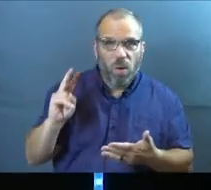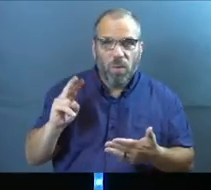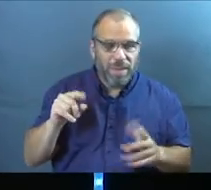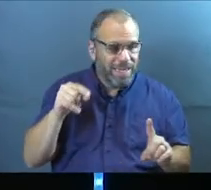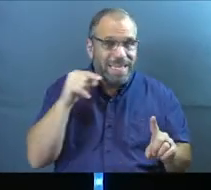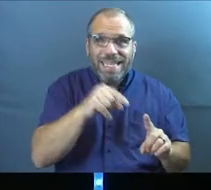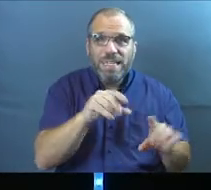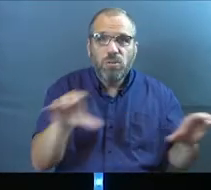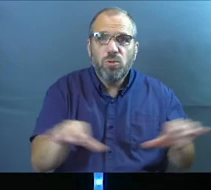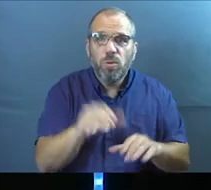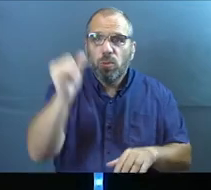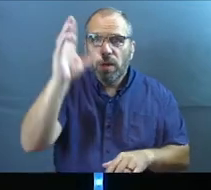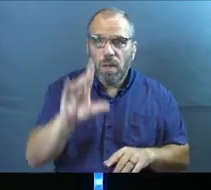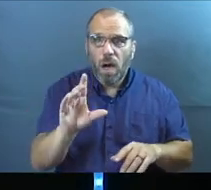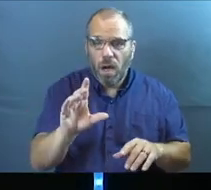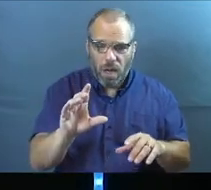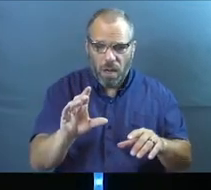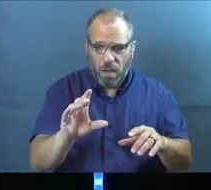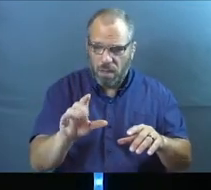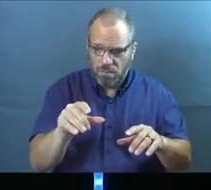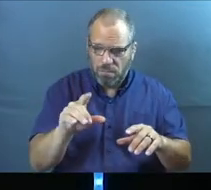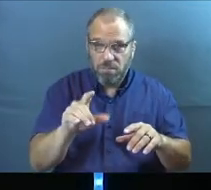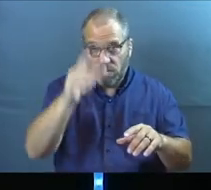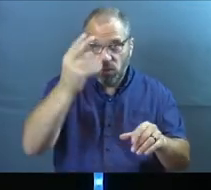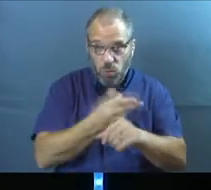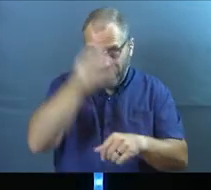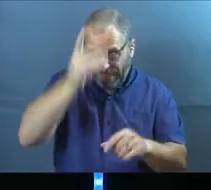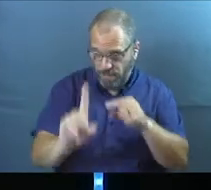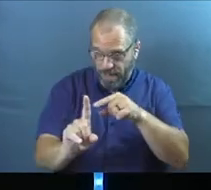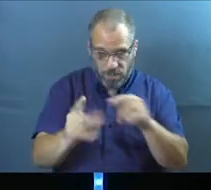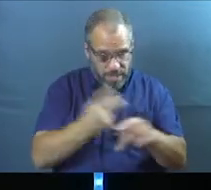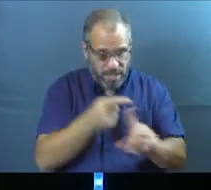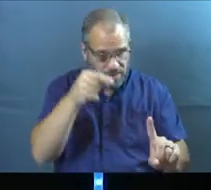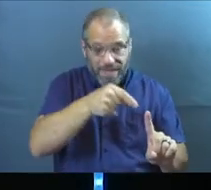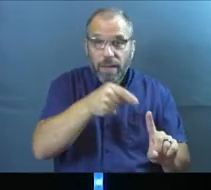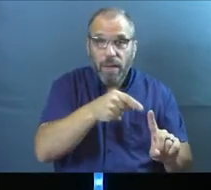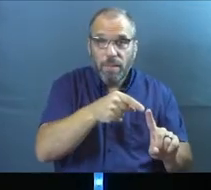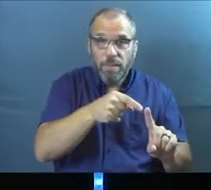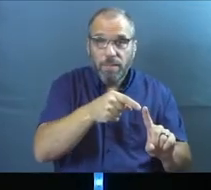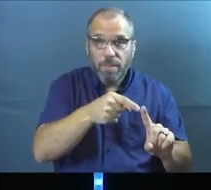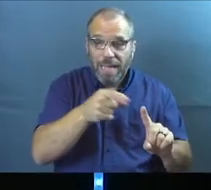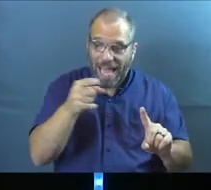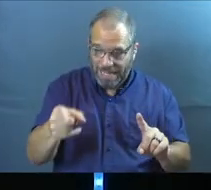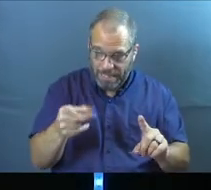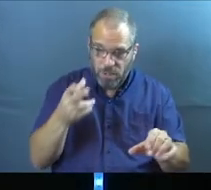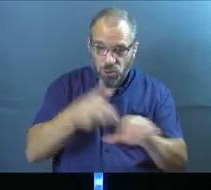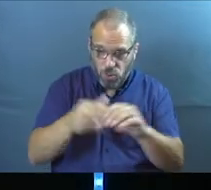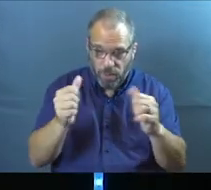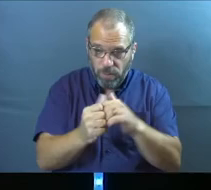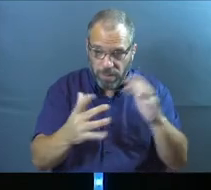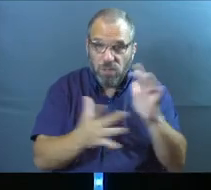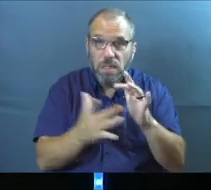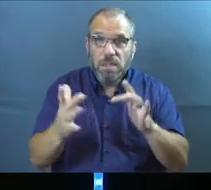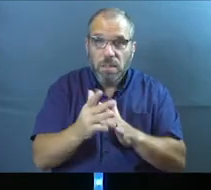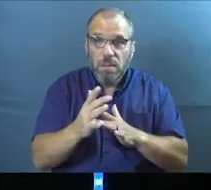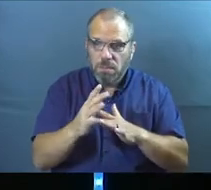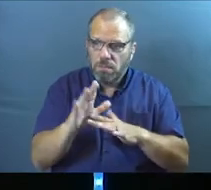He was just doing what God put in front of him to do, and he was getting on the thrill ride with Jesus. Do you see